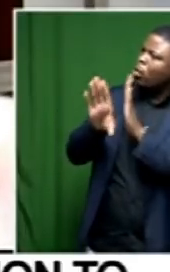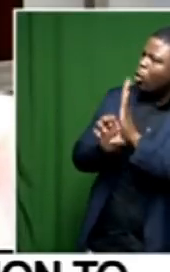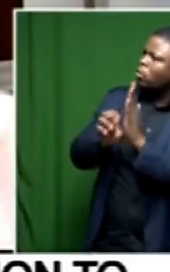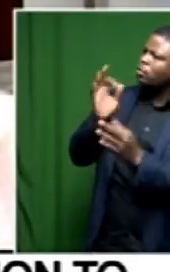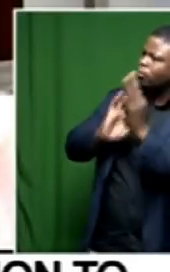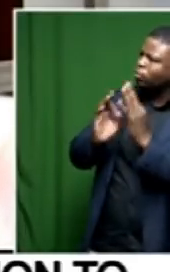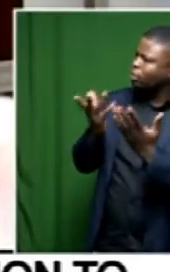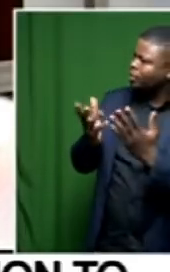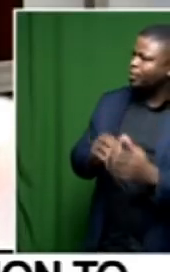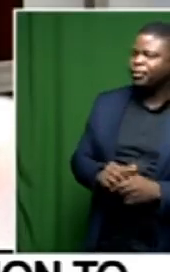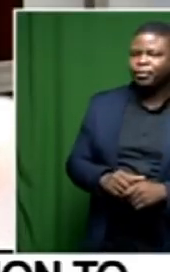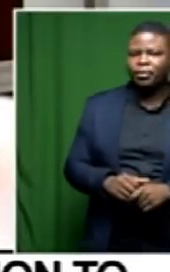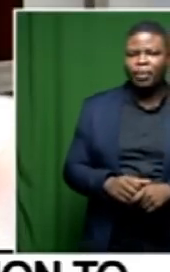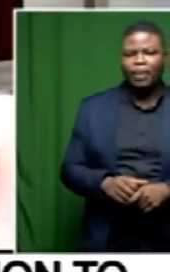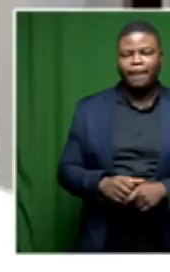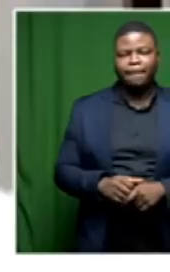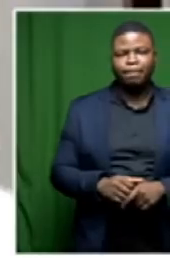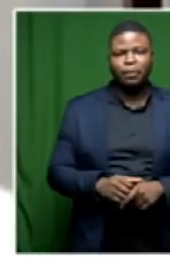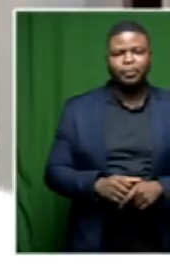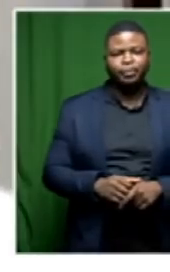Good morning, Sakina. The